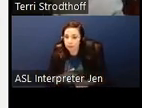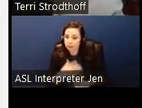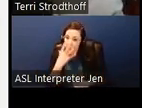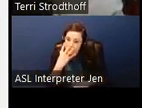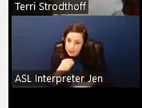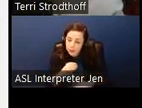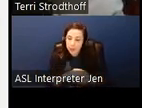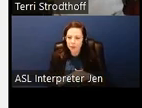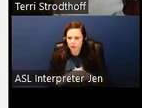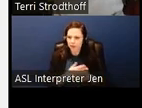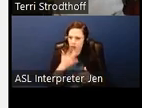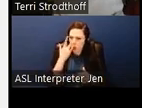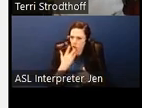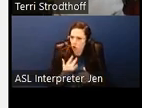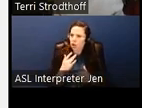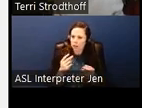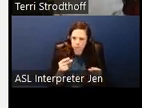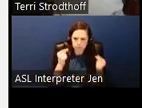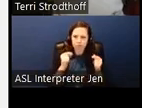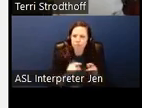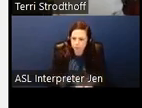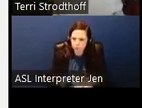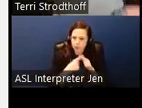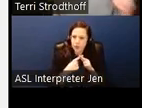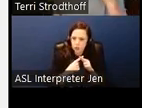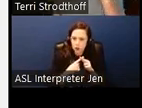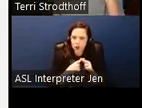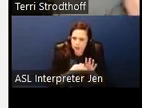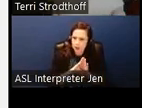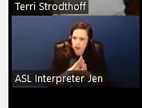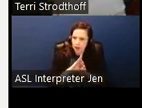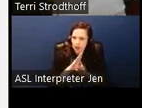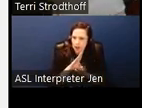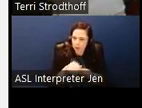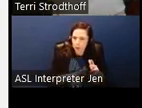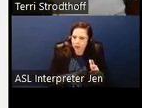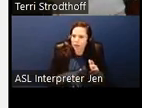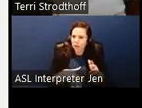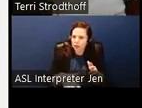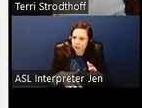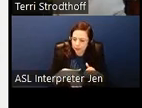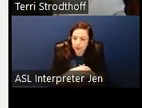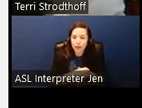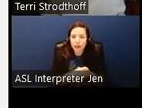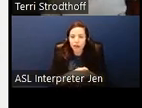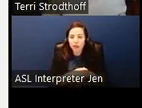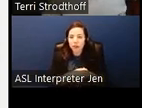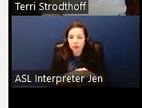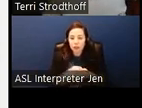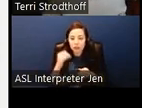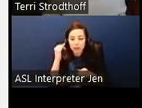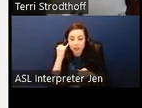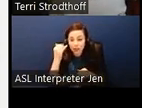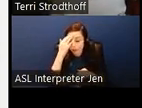come online. It develops in utero. The autonomic nervous system, for those of you who have studied the polyvagal system, and our